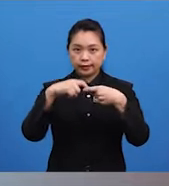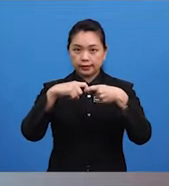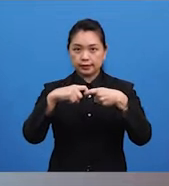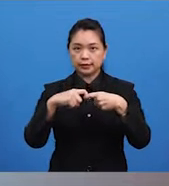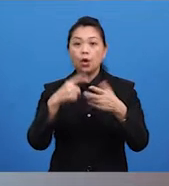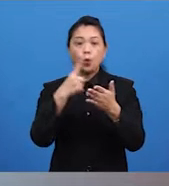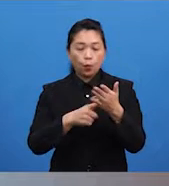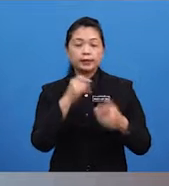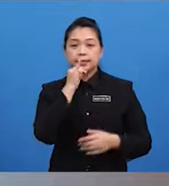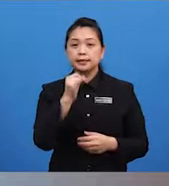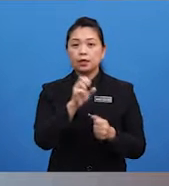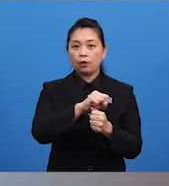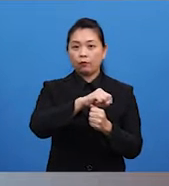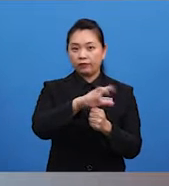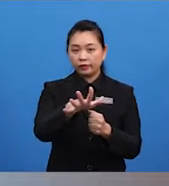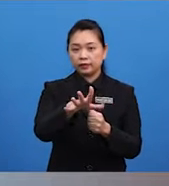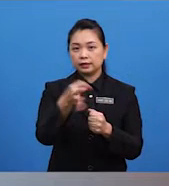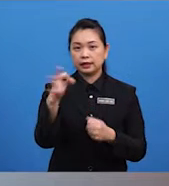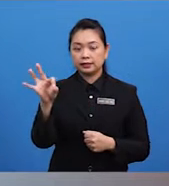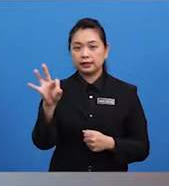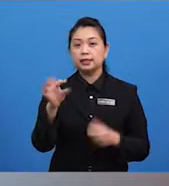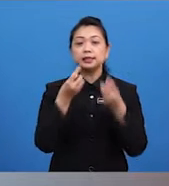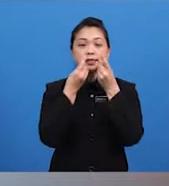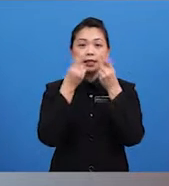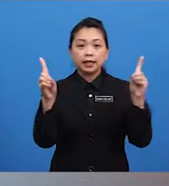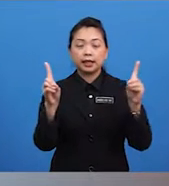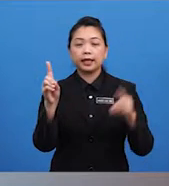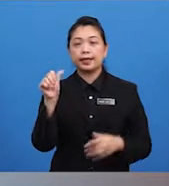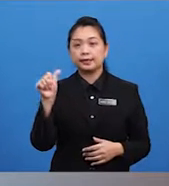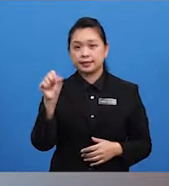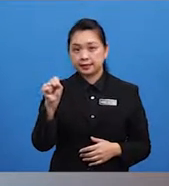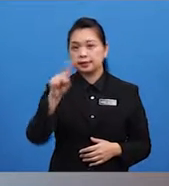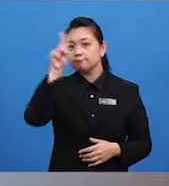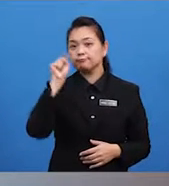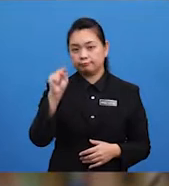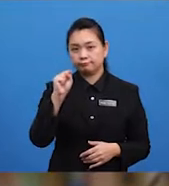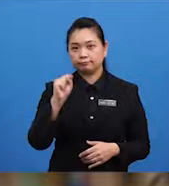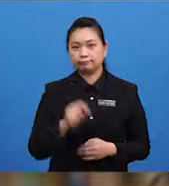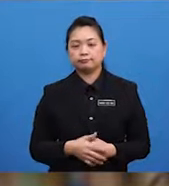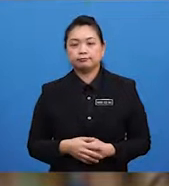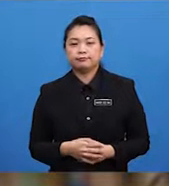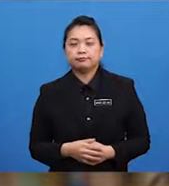What is COVID-19 declared as? Take a guess.